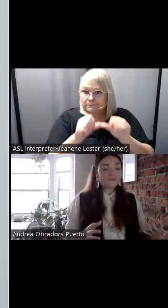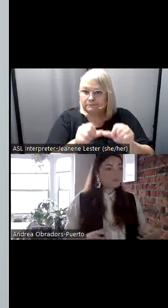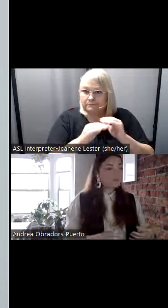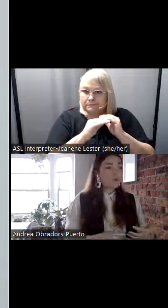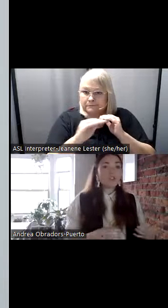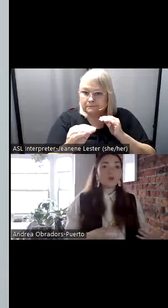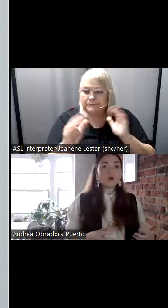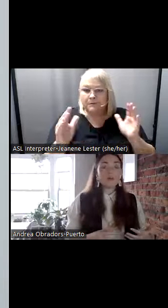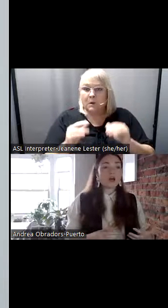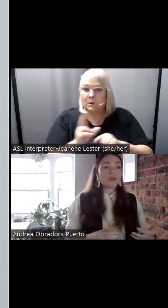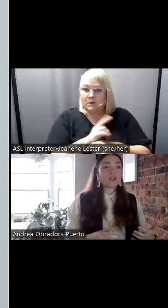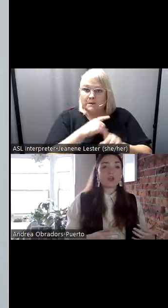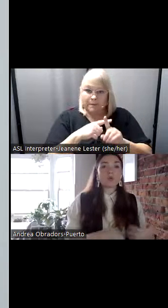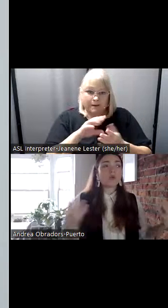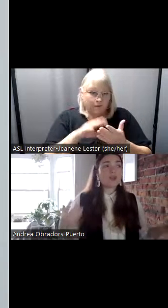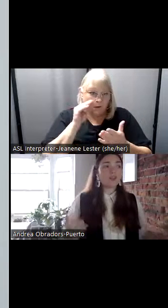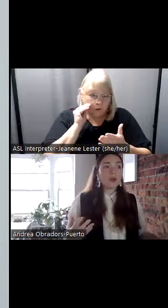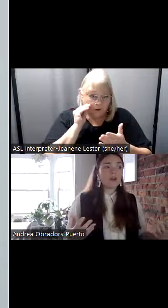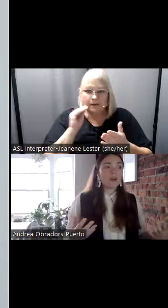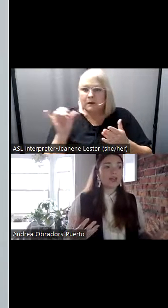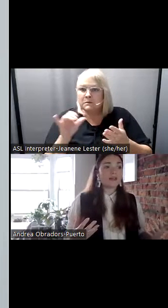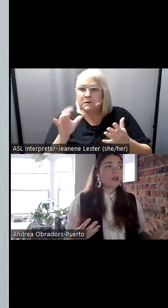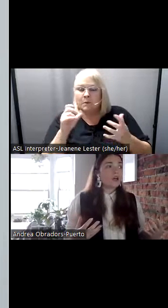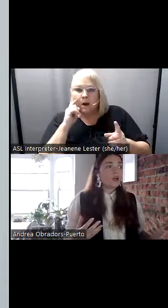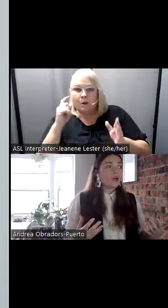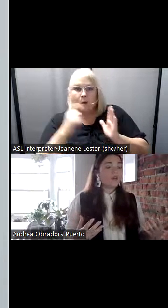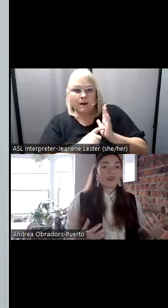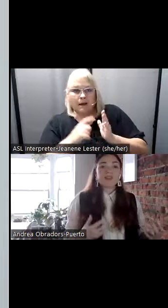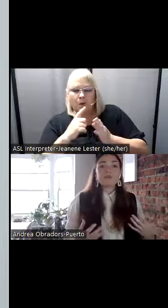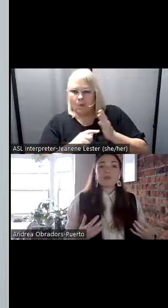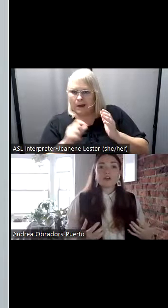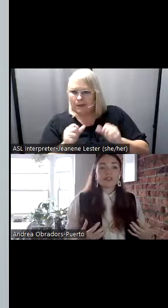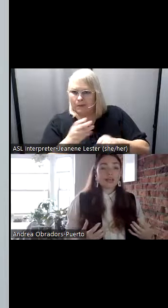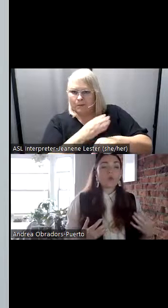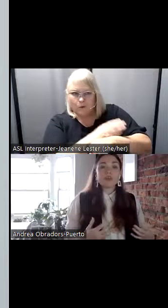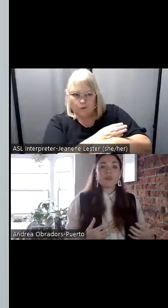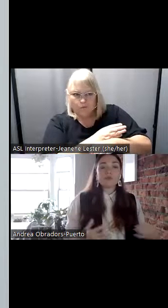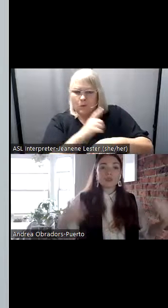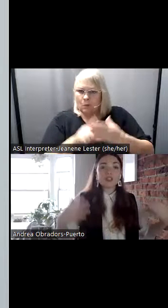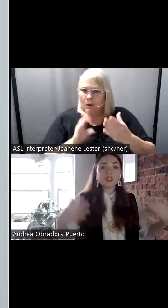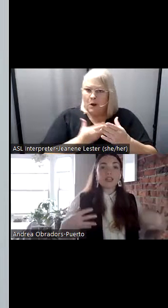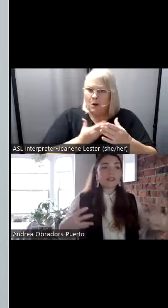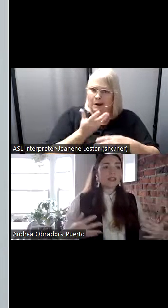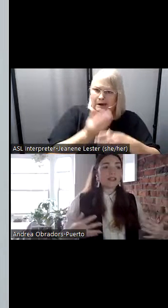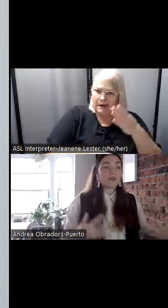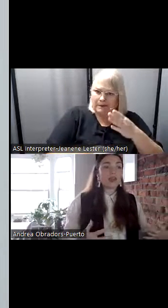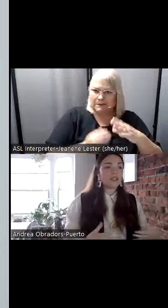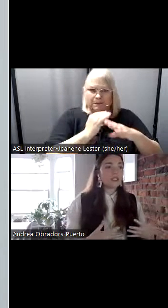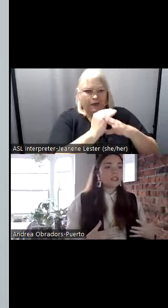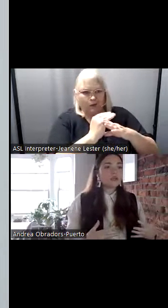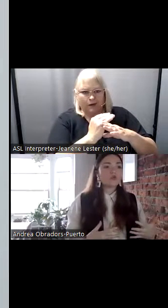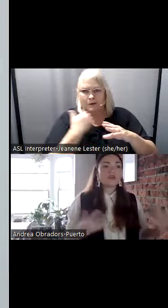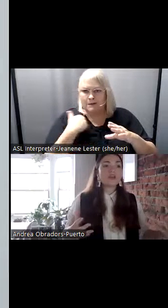However, we also want to be honest on what we can do better and the gaps and barriers that we personally as a team